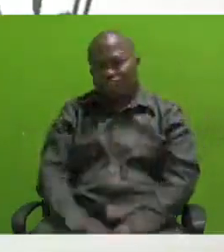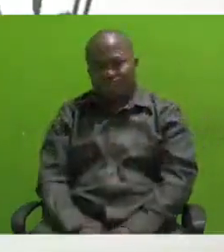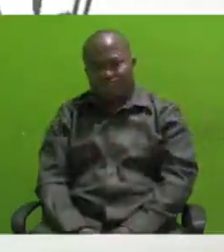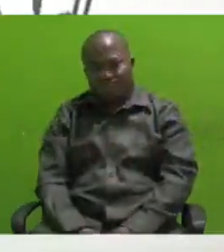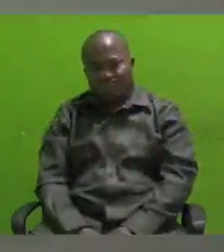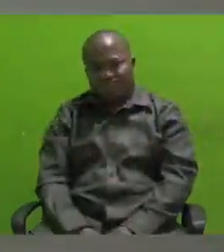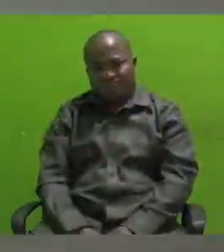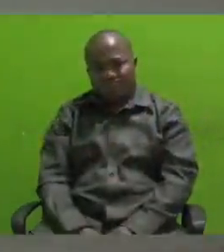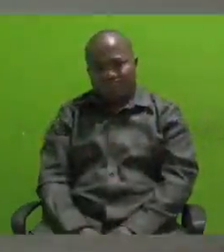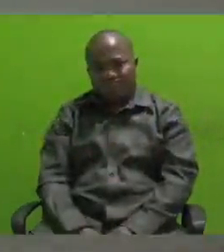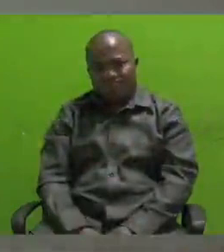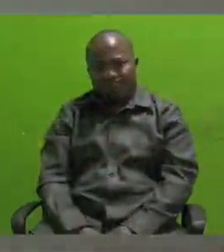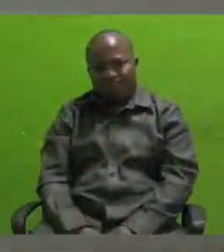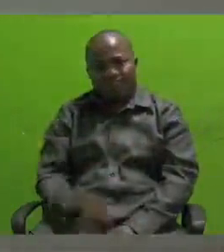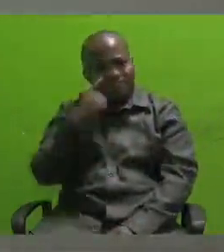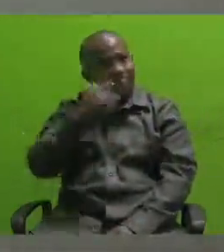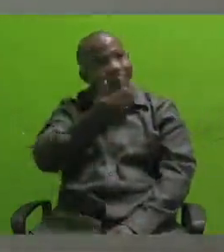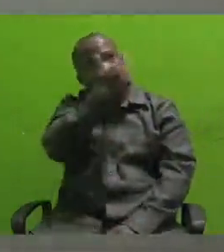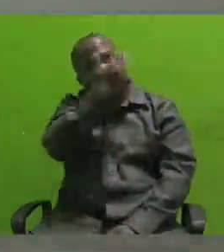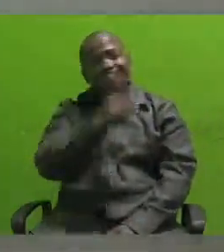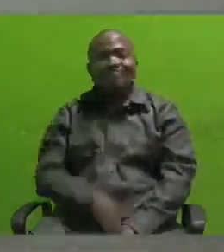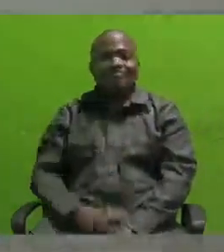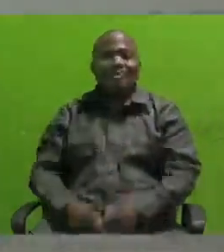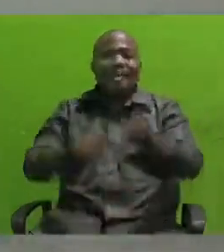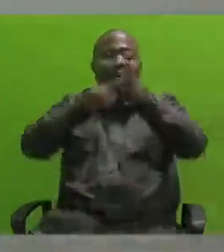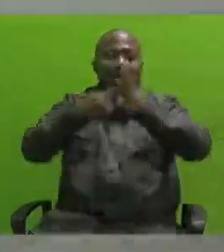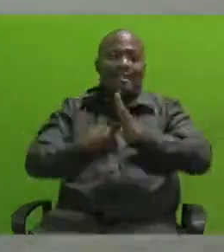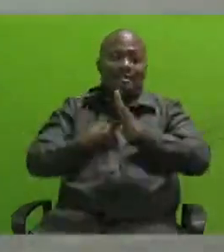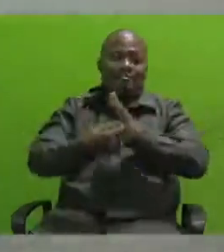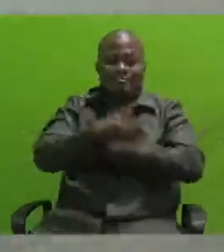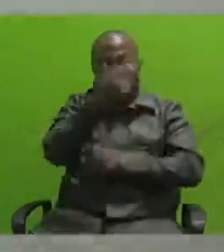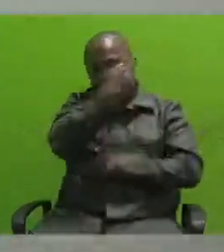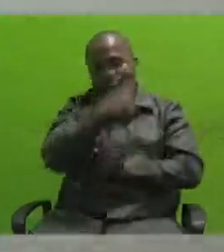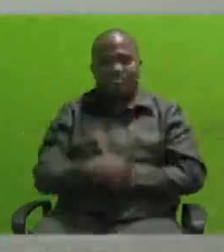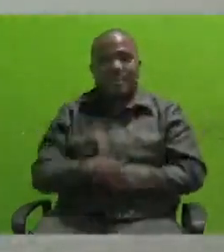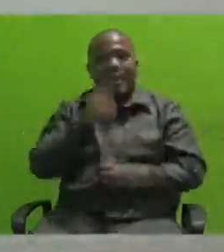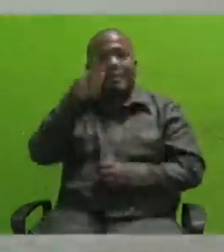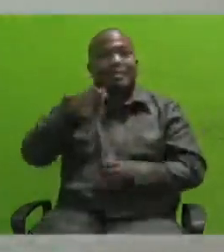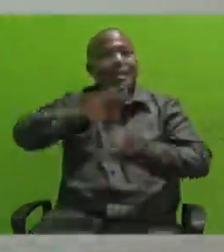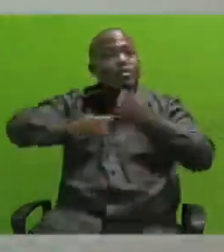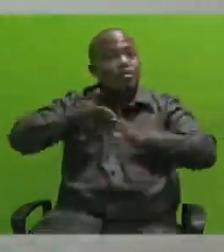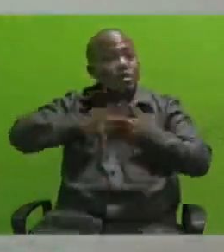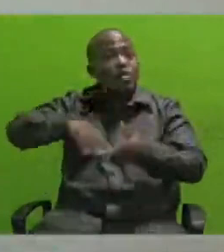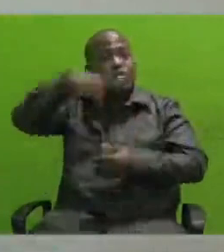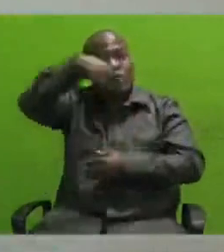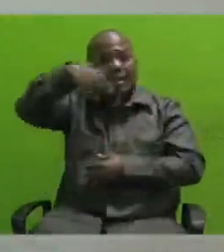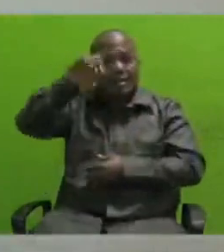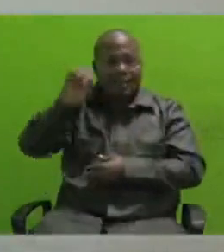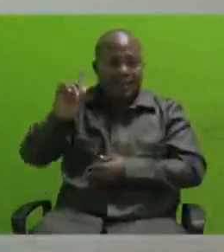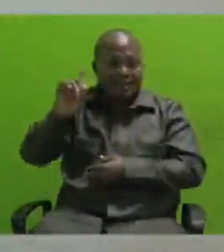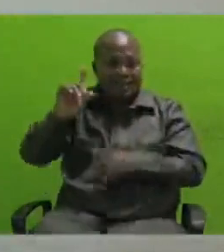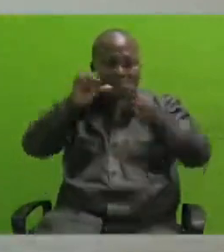2. We can solve this quadratic equation by using that method,